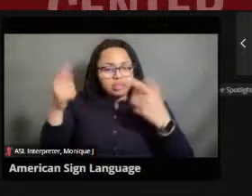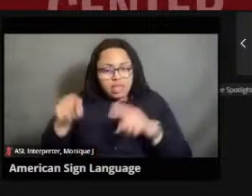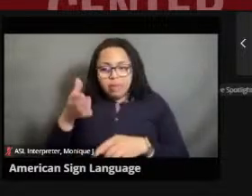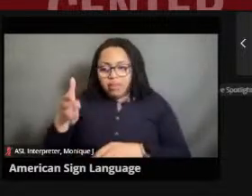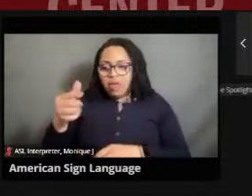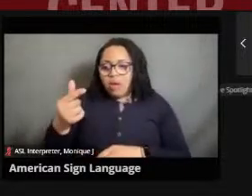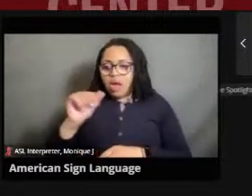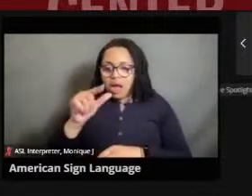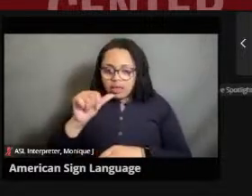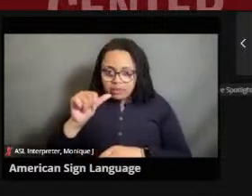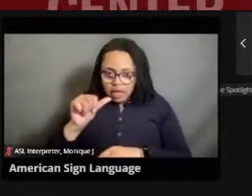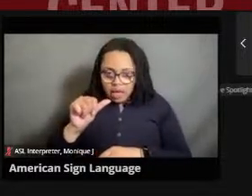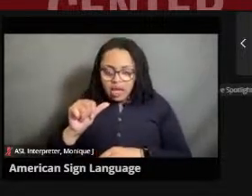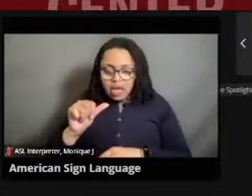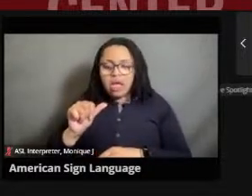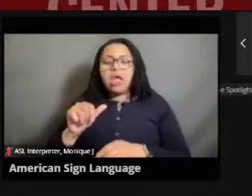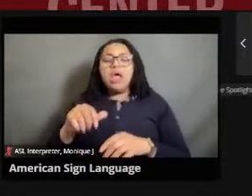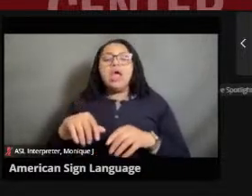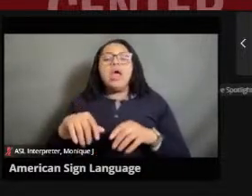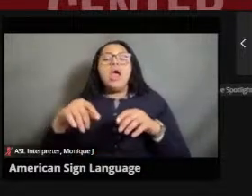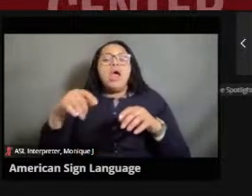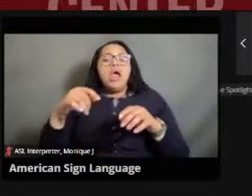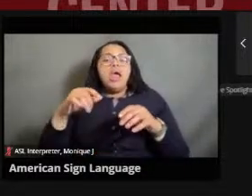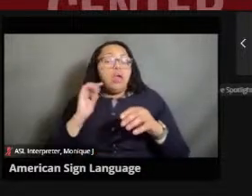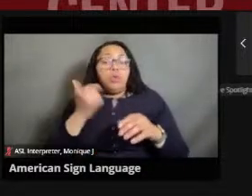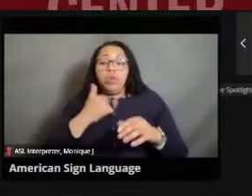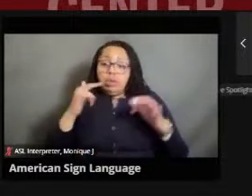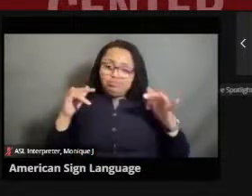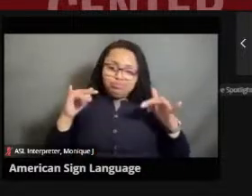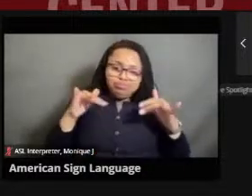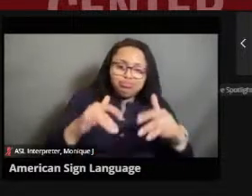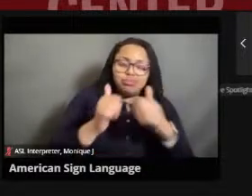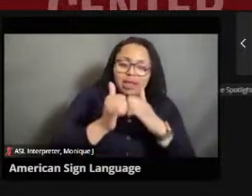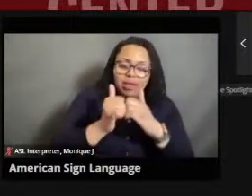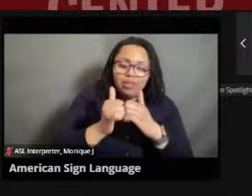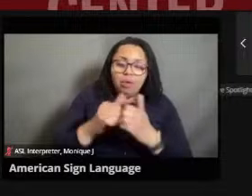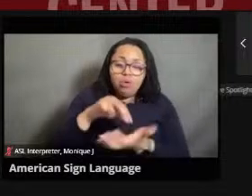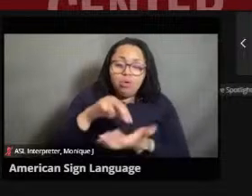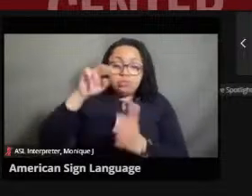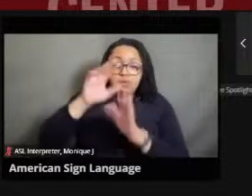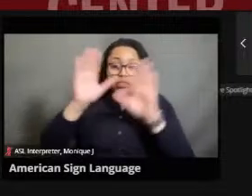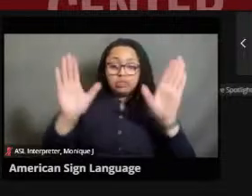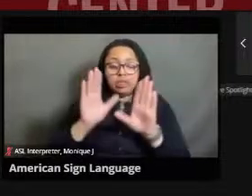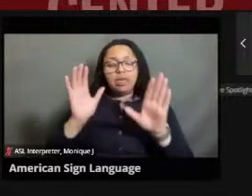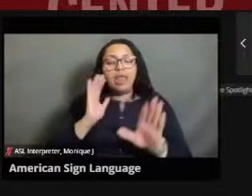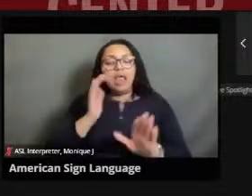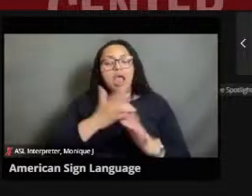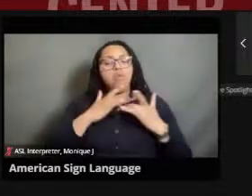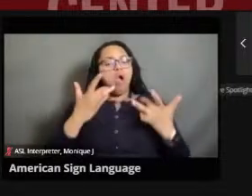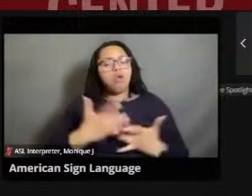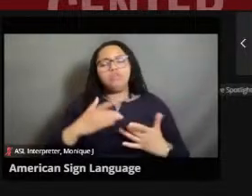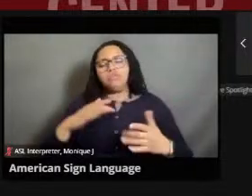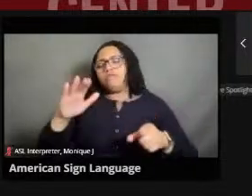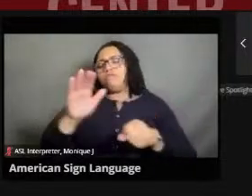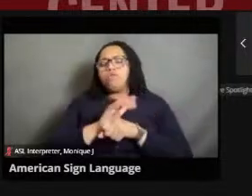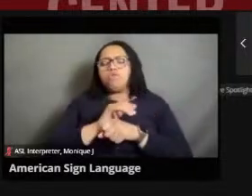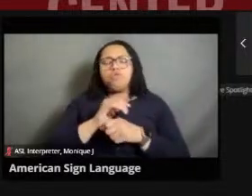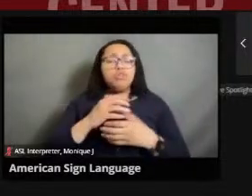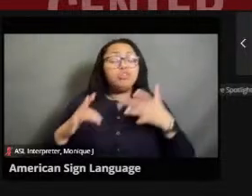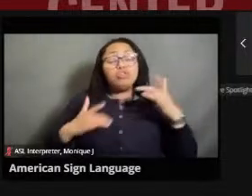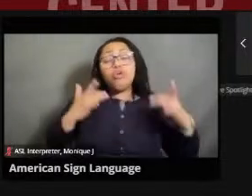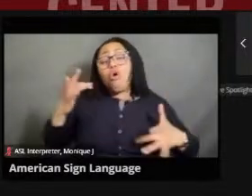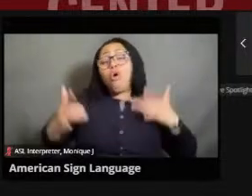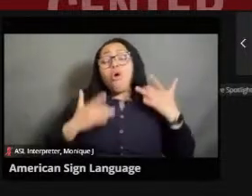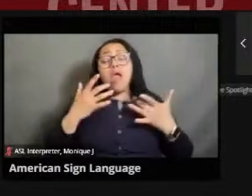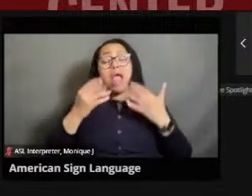this Resurrection Sunday, when our hearts are filled with both joy and with sorrow, we come in